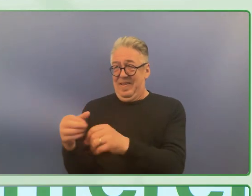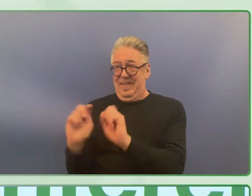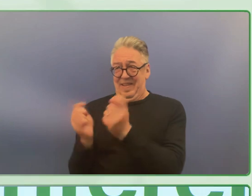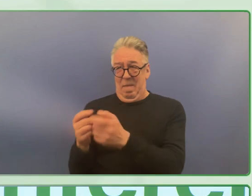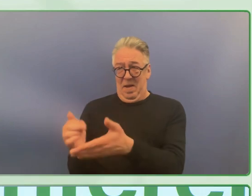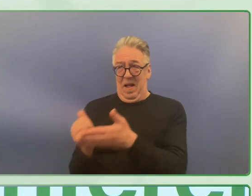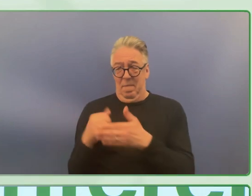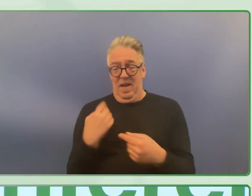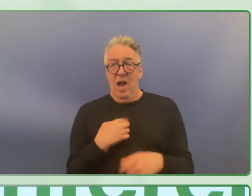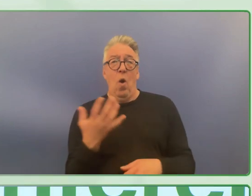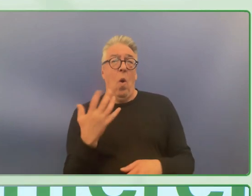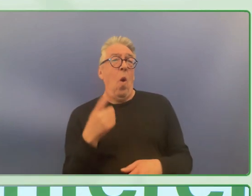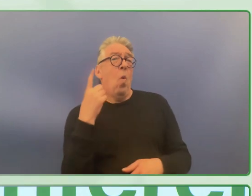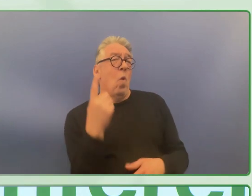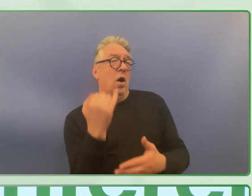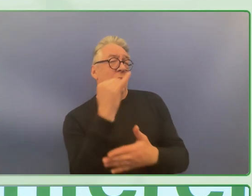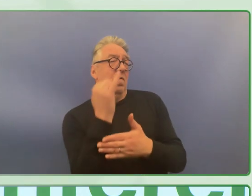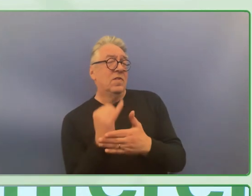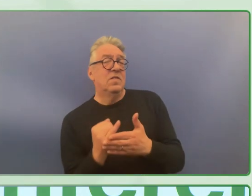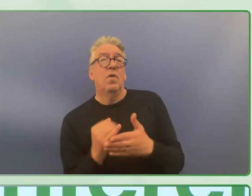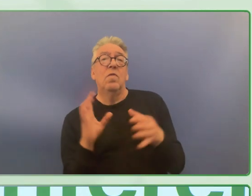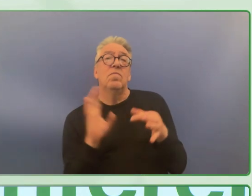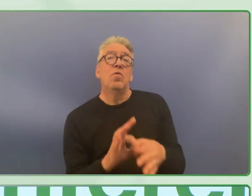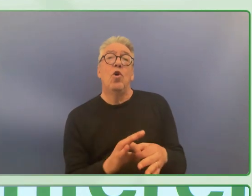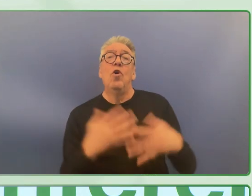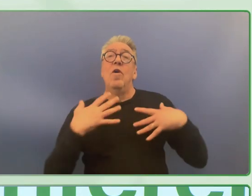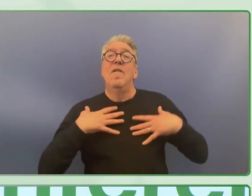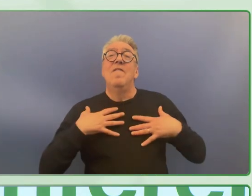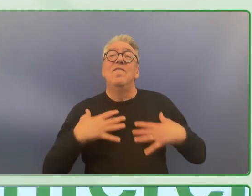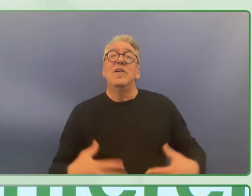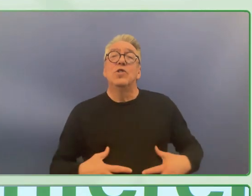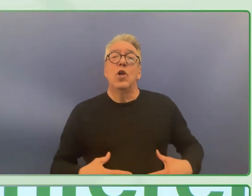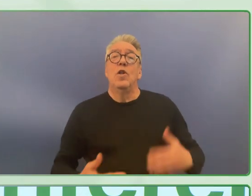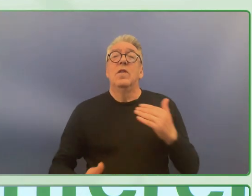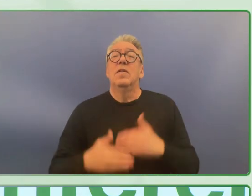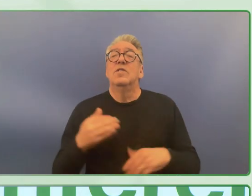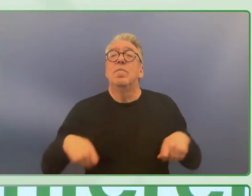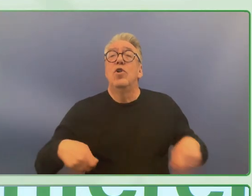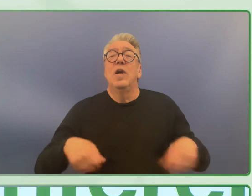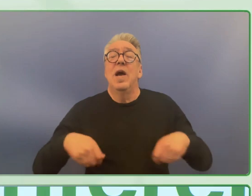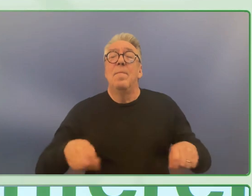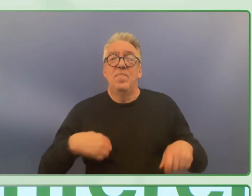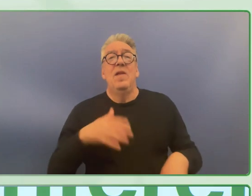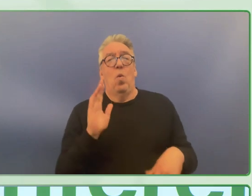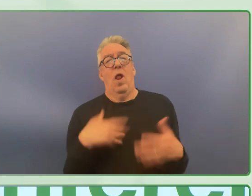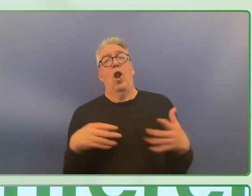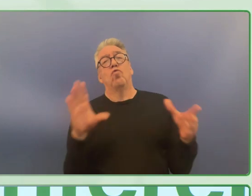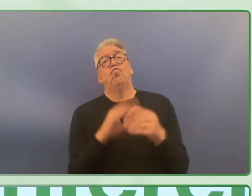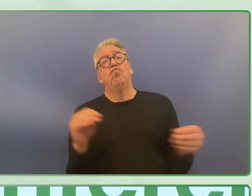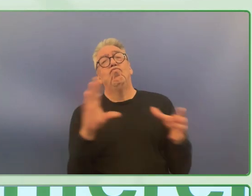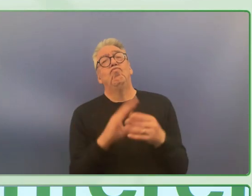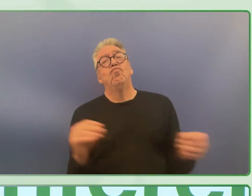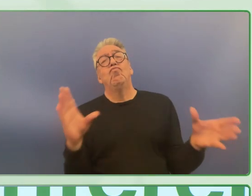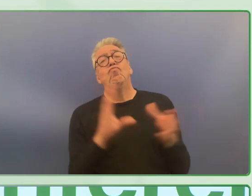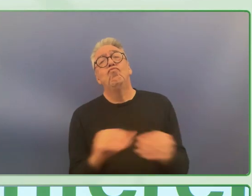our animations on physical disability. And as it plays, I will just narrate it so that we have an audio kind of feel of